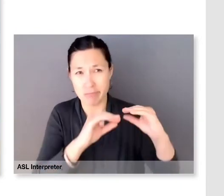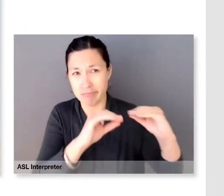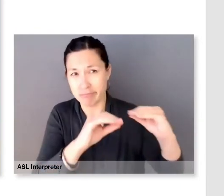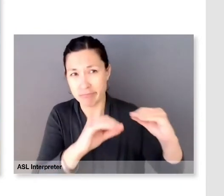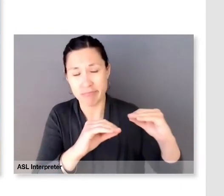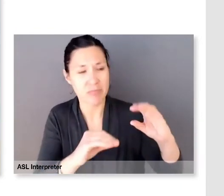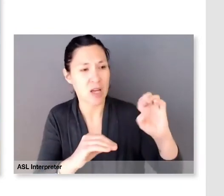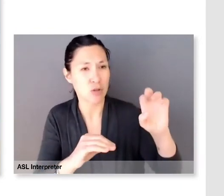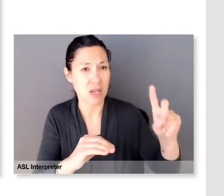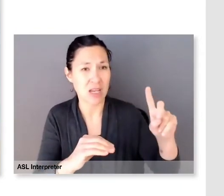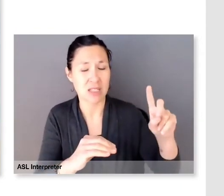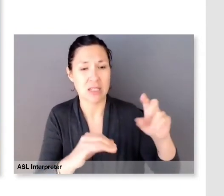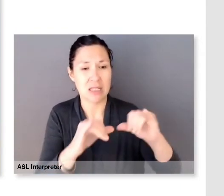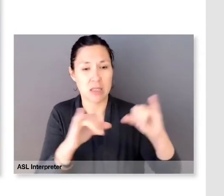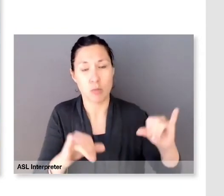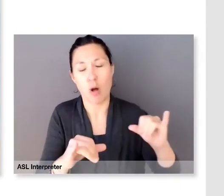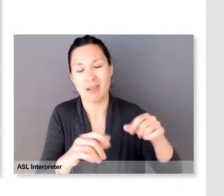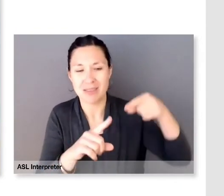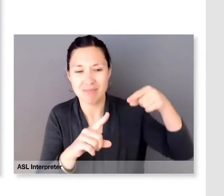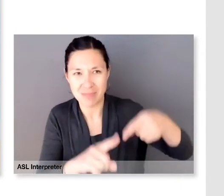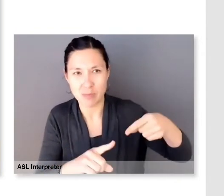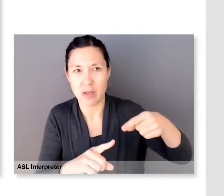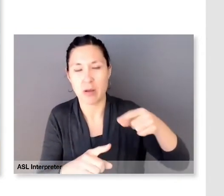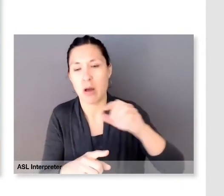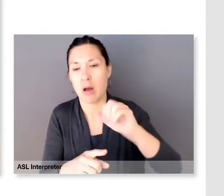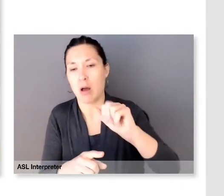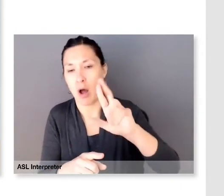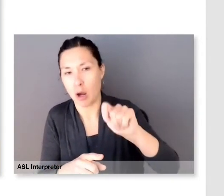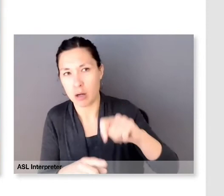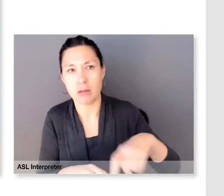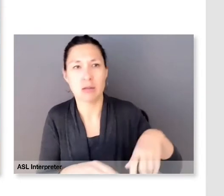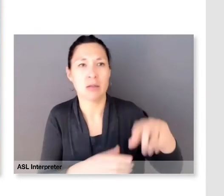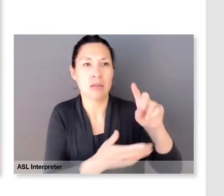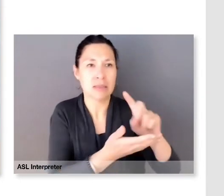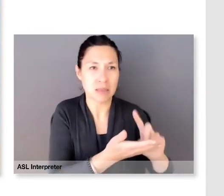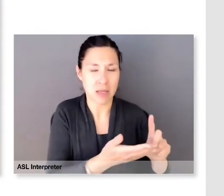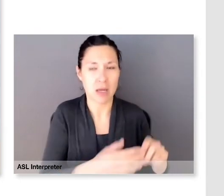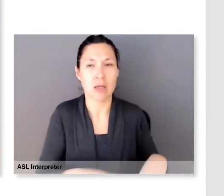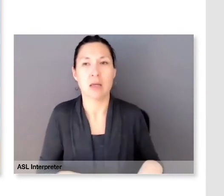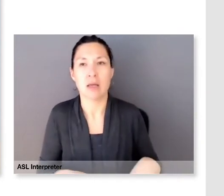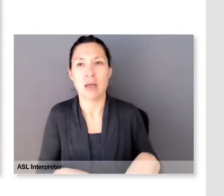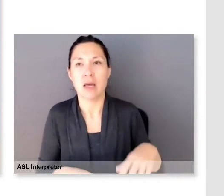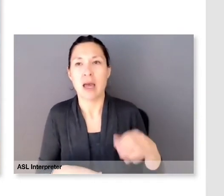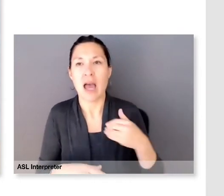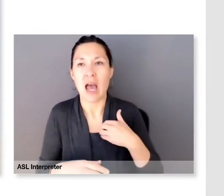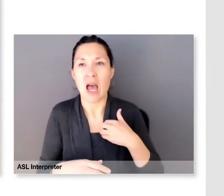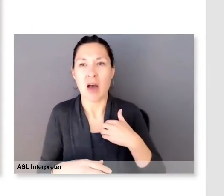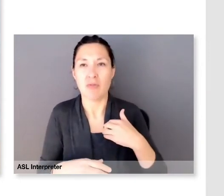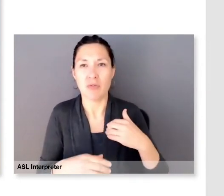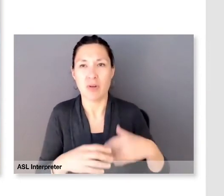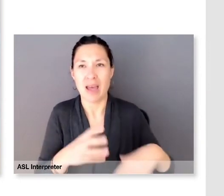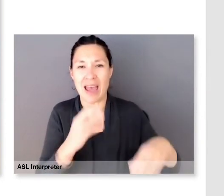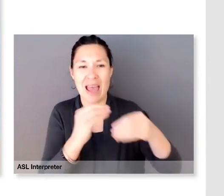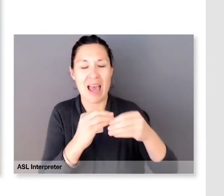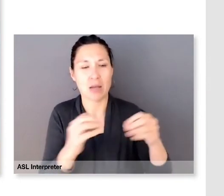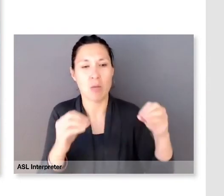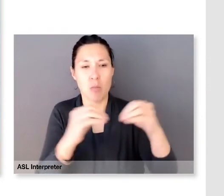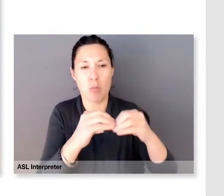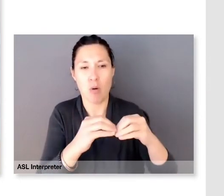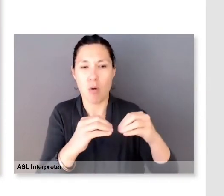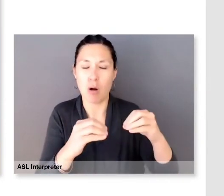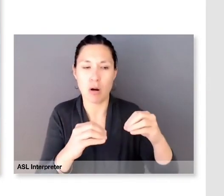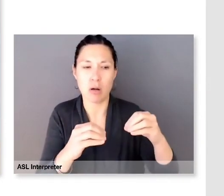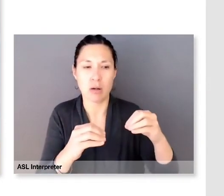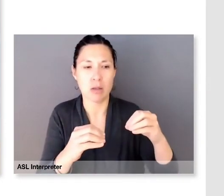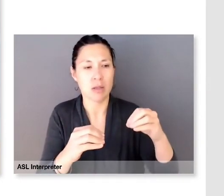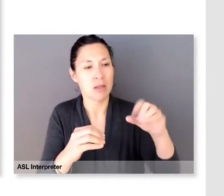design, particularly to really the notion of literacy. coming from Iran